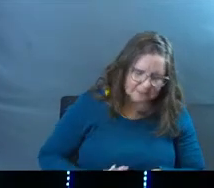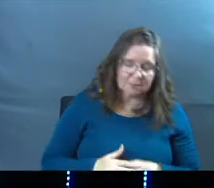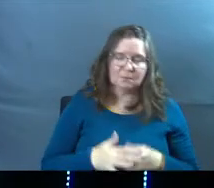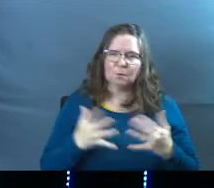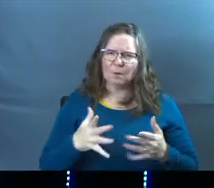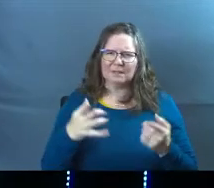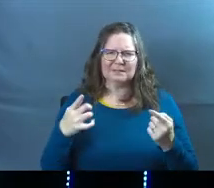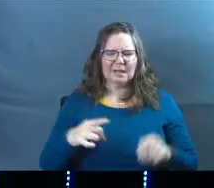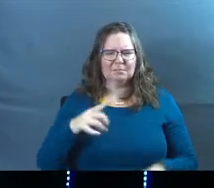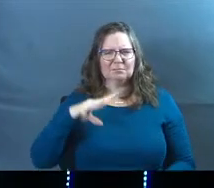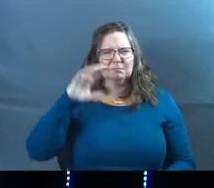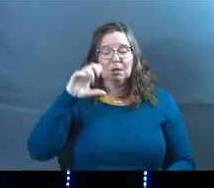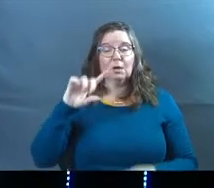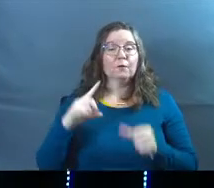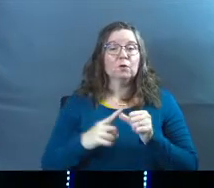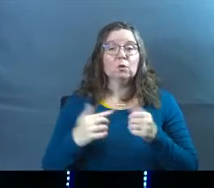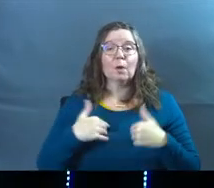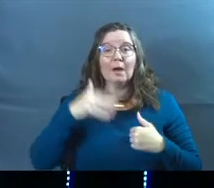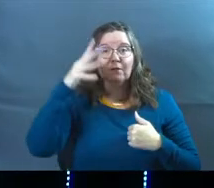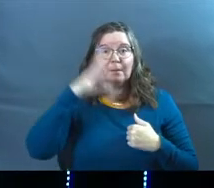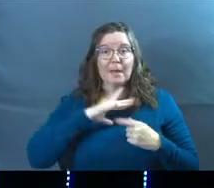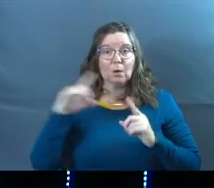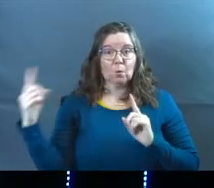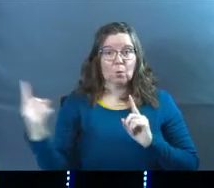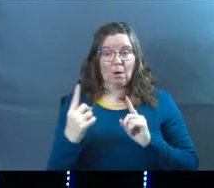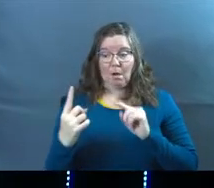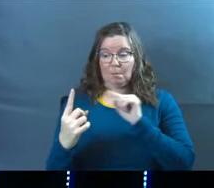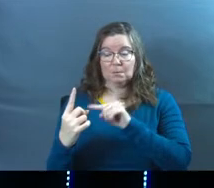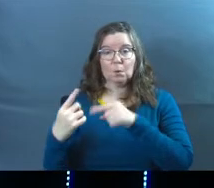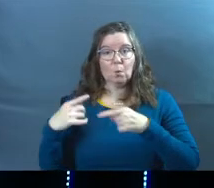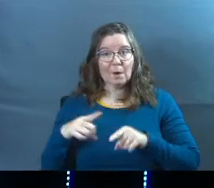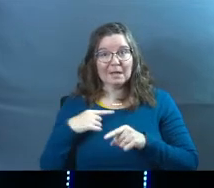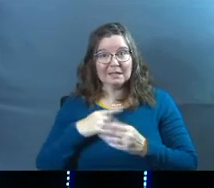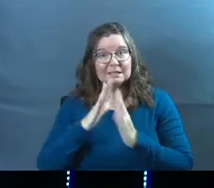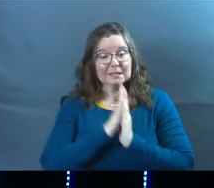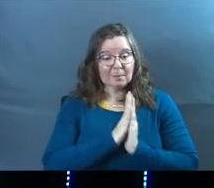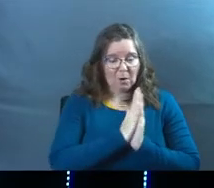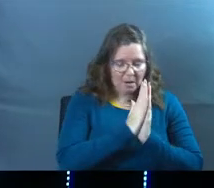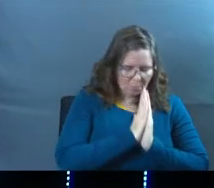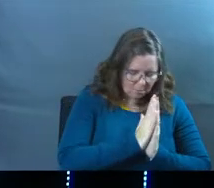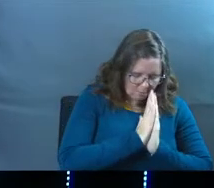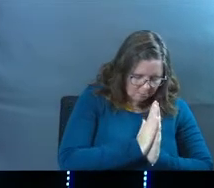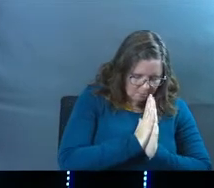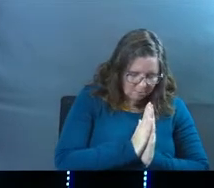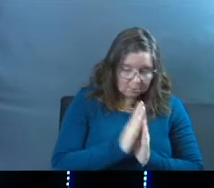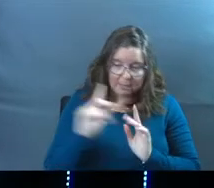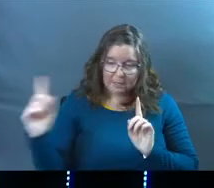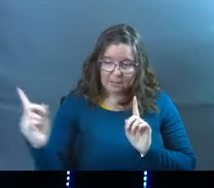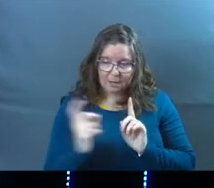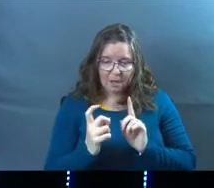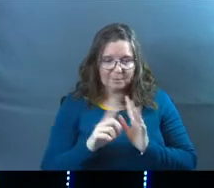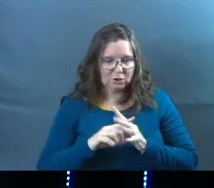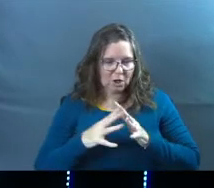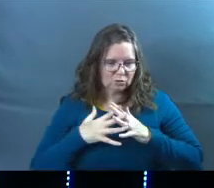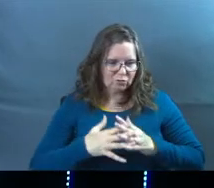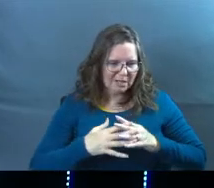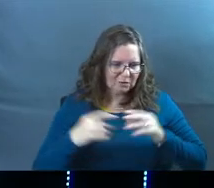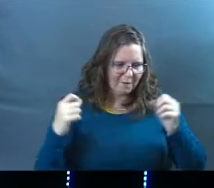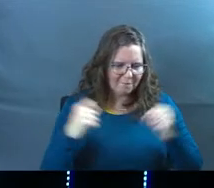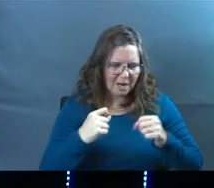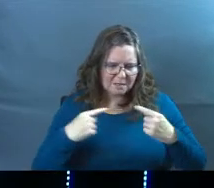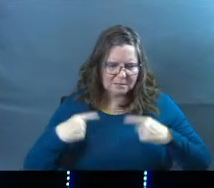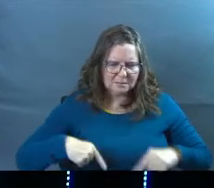here? So first off, you've got a man who comes while he's in prayer at Peniel and comes and starts wrestling or